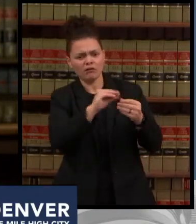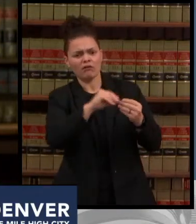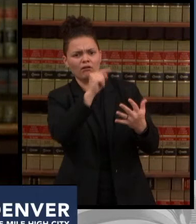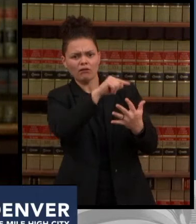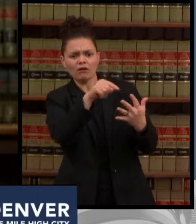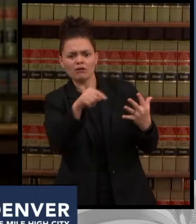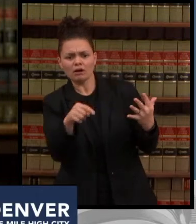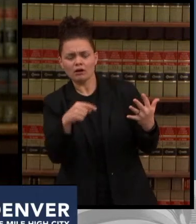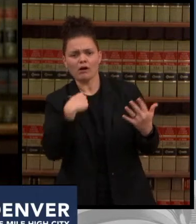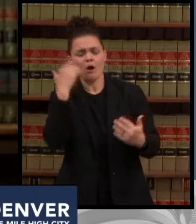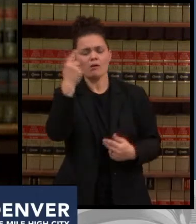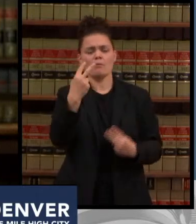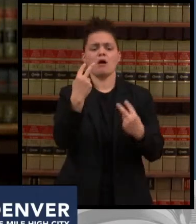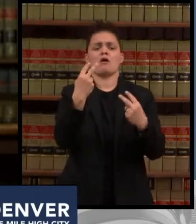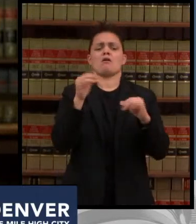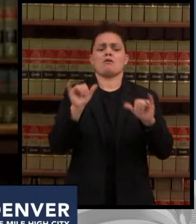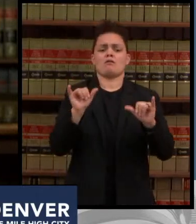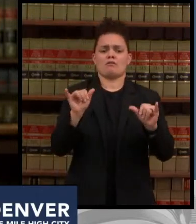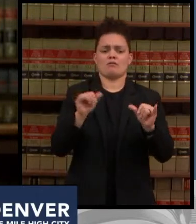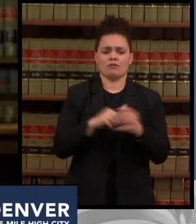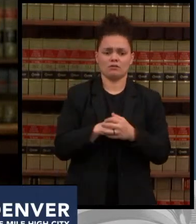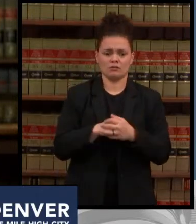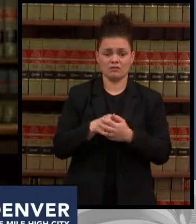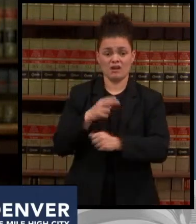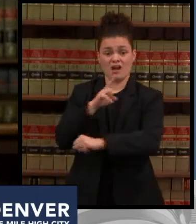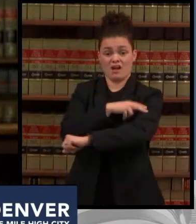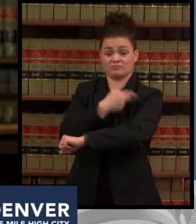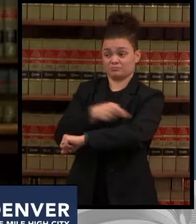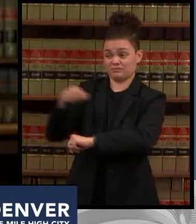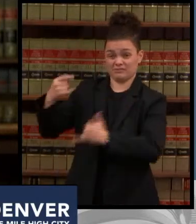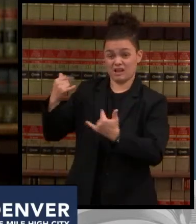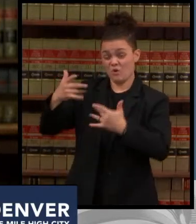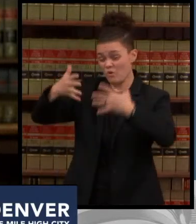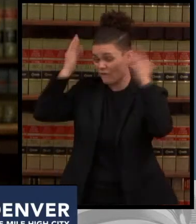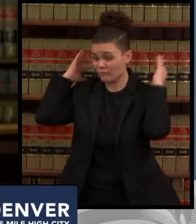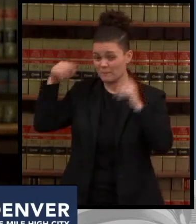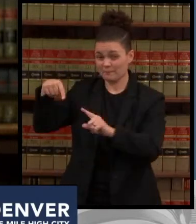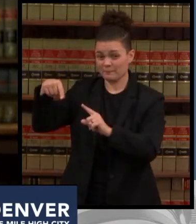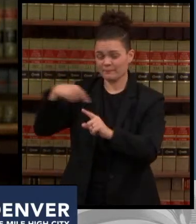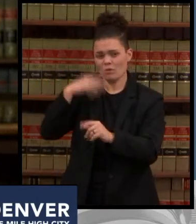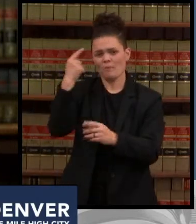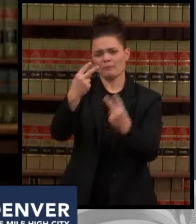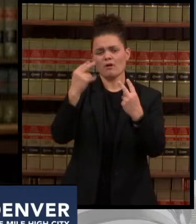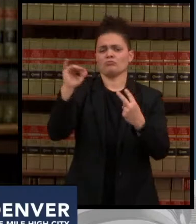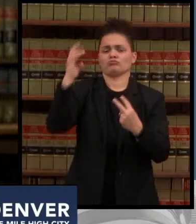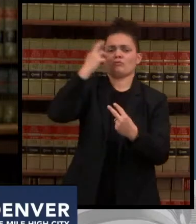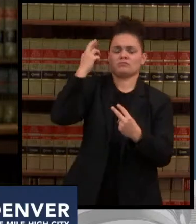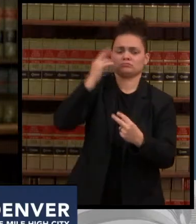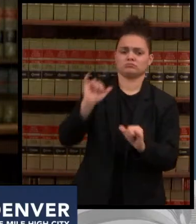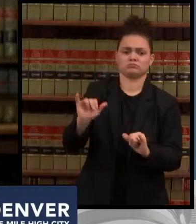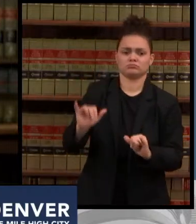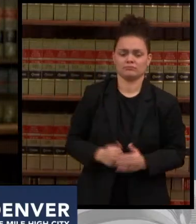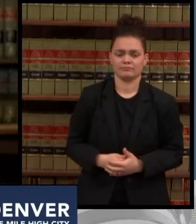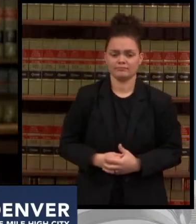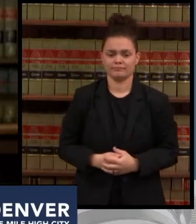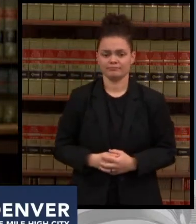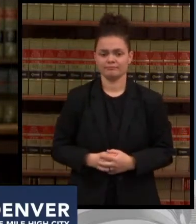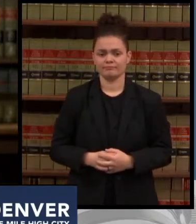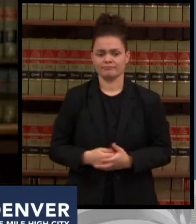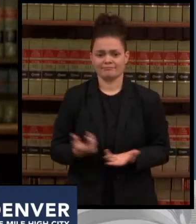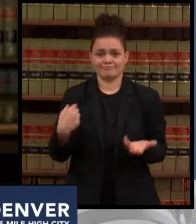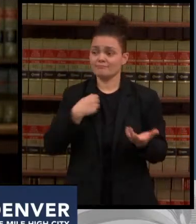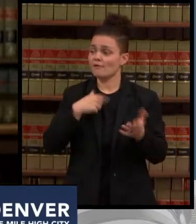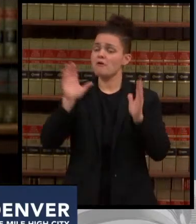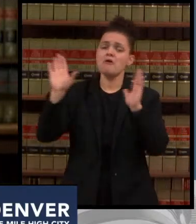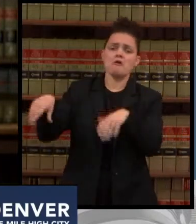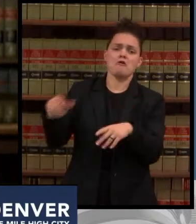to the brink of breaking. And it's something we simply cannot afford. Not only folks who are impacted by COVID, but